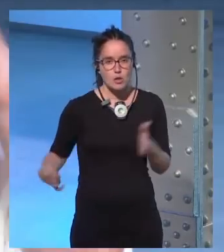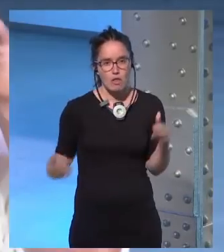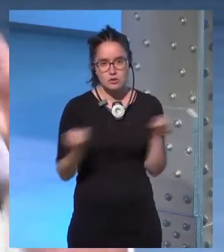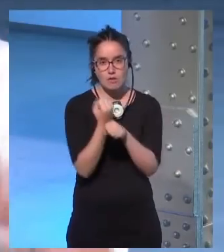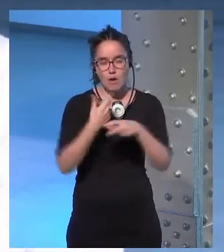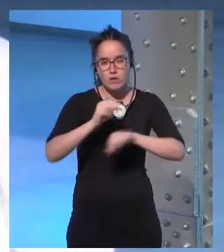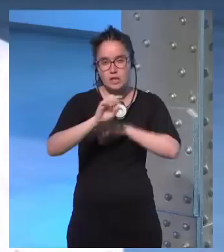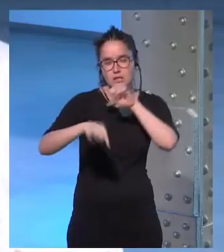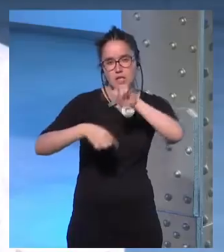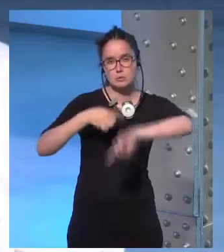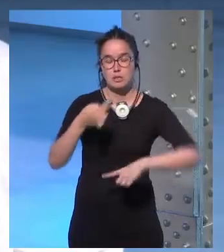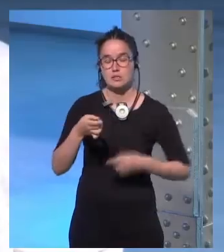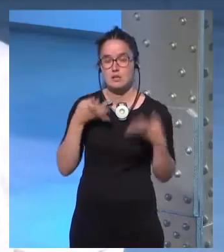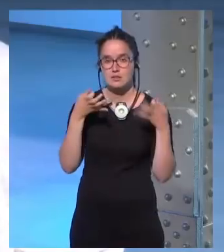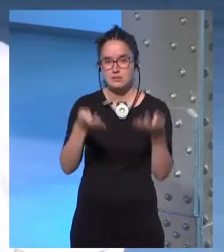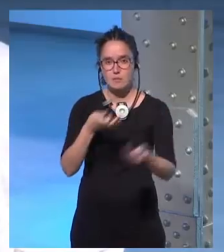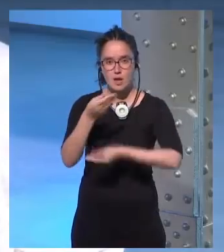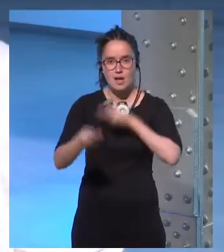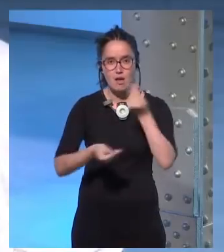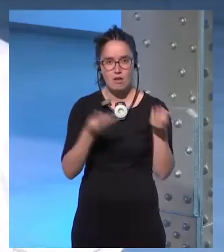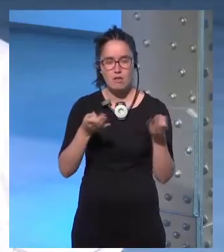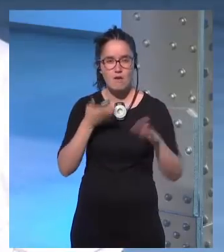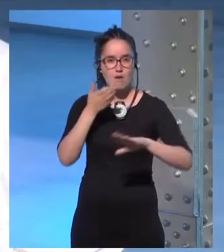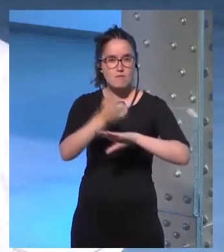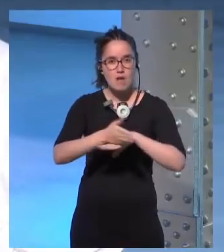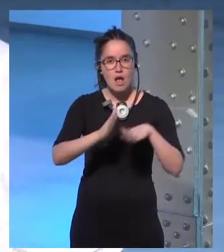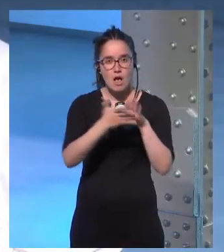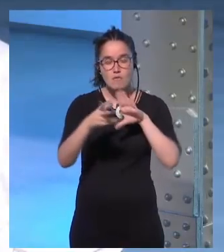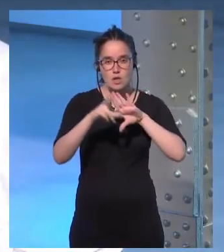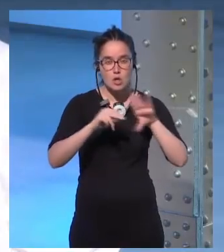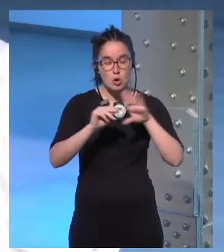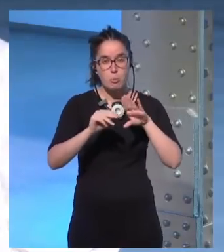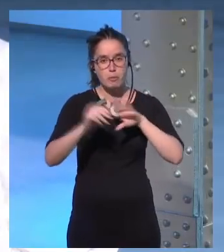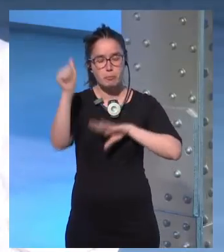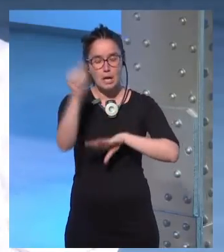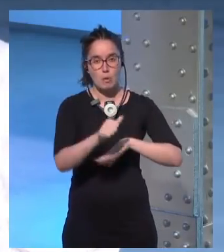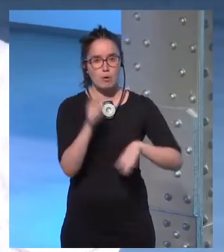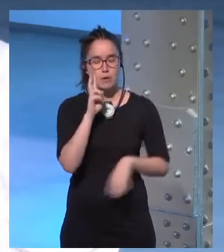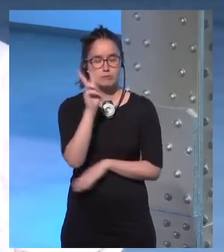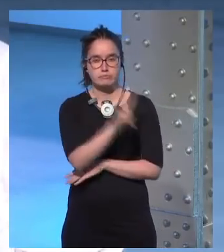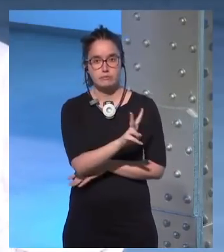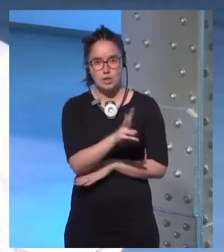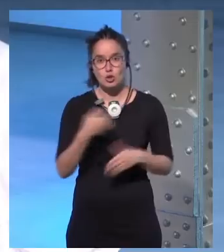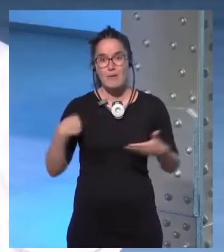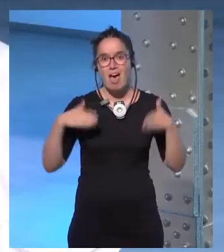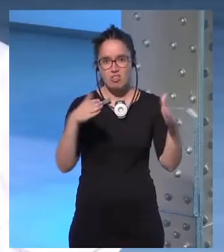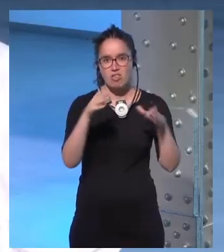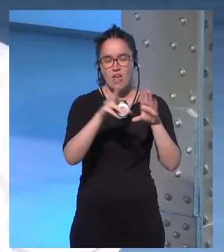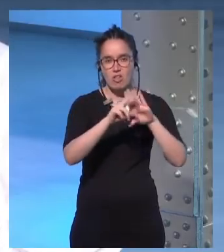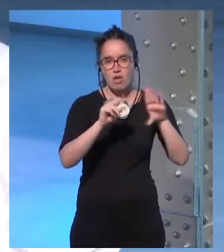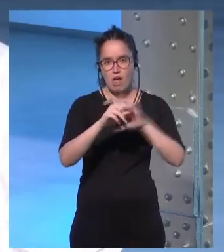were physical video stores. And we watched a lot of bad science fiction,